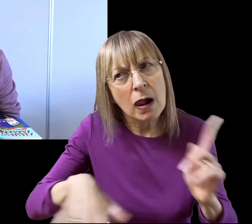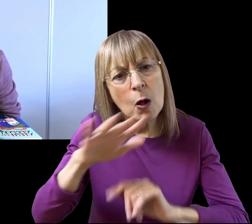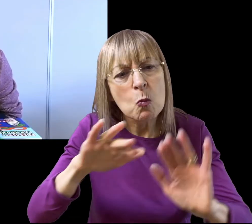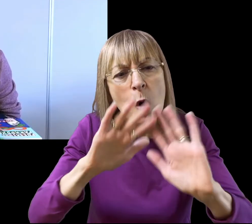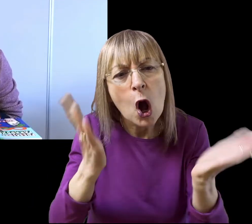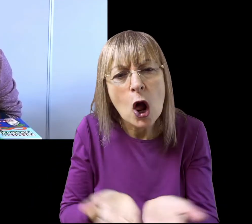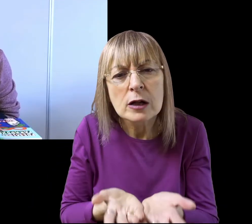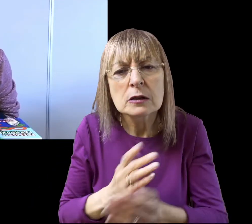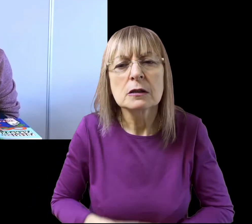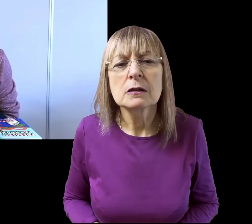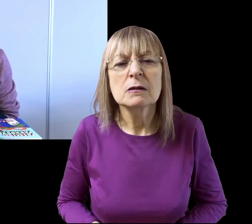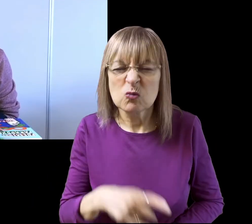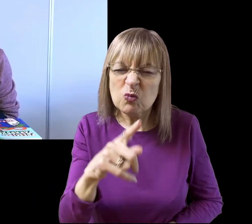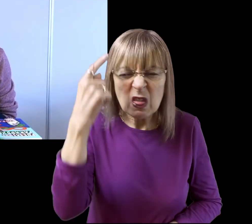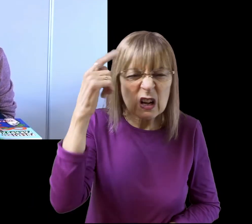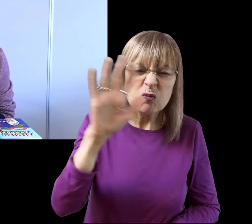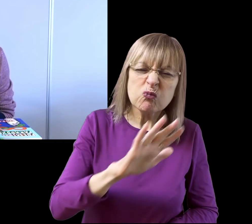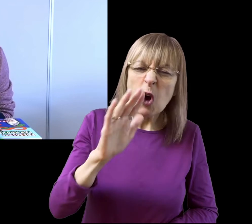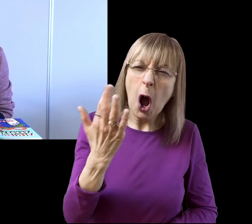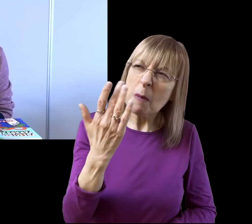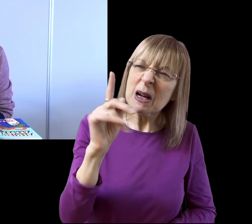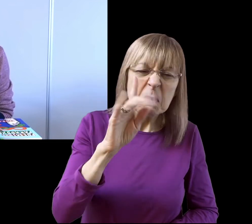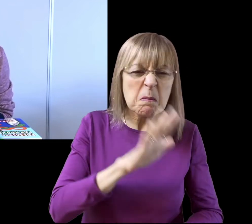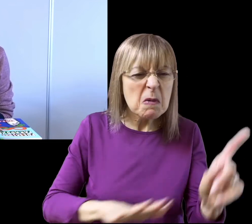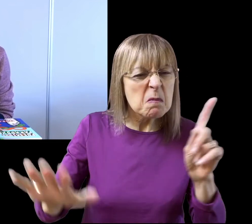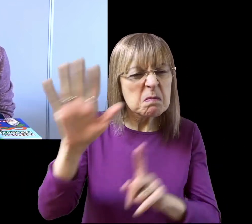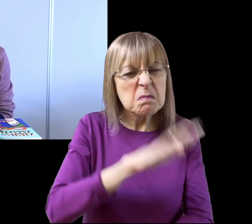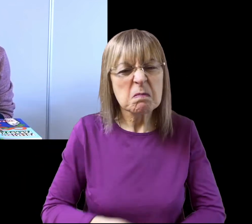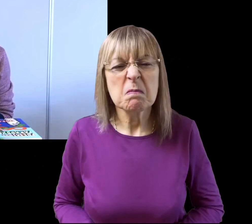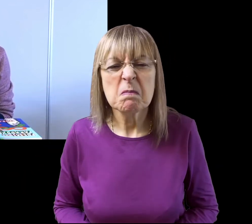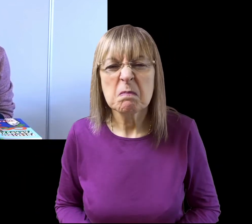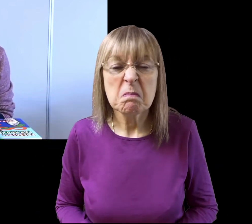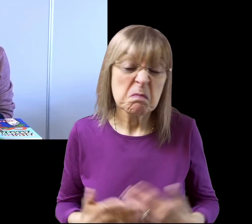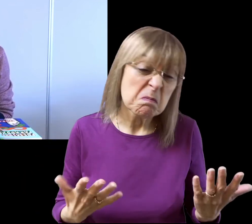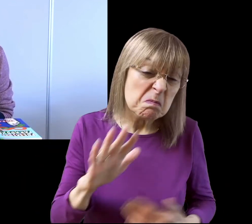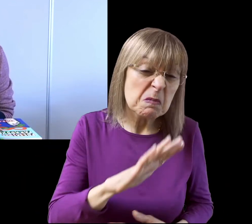people are there in the world? Do you know roughly how many people there are in the world?